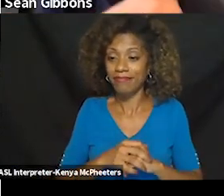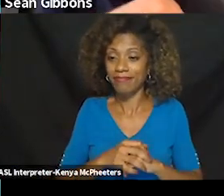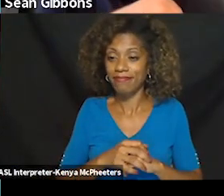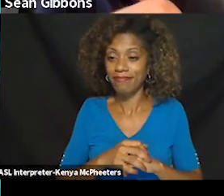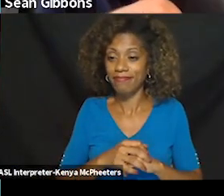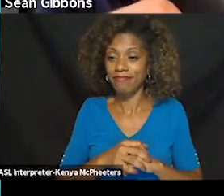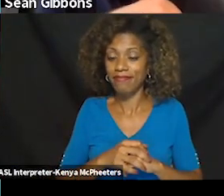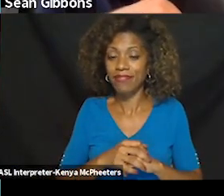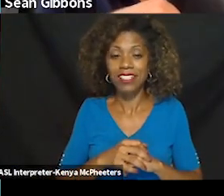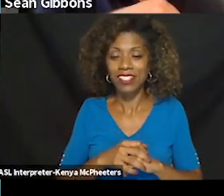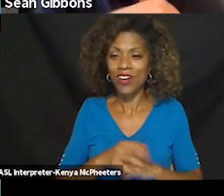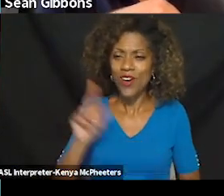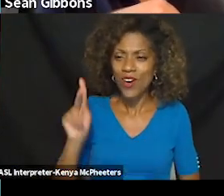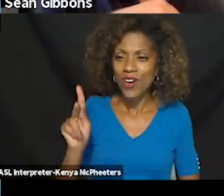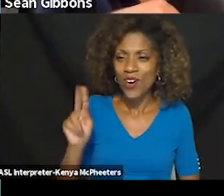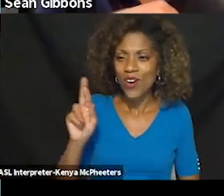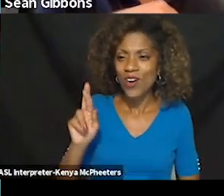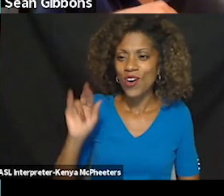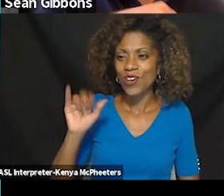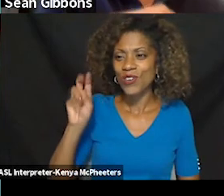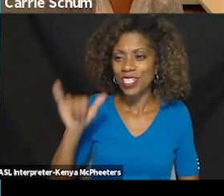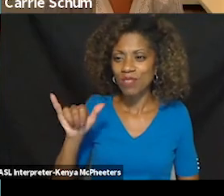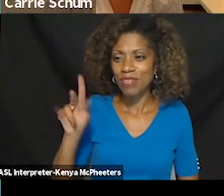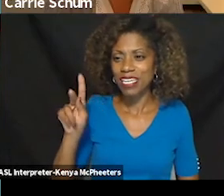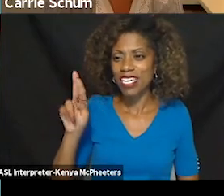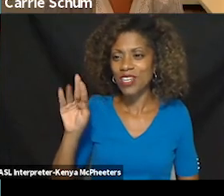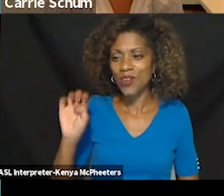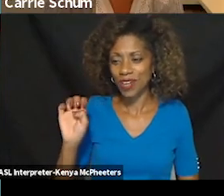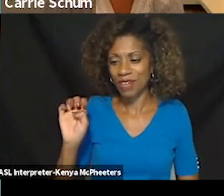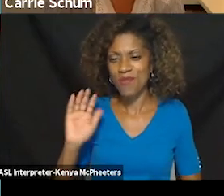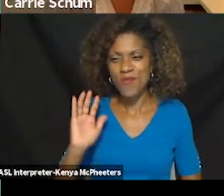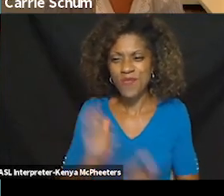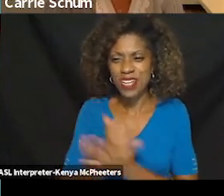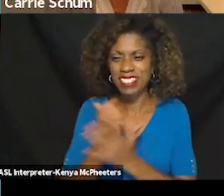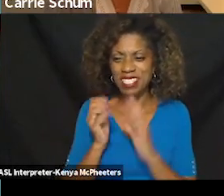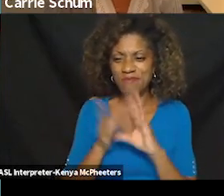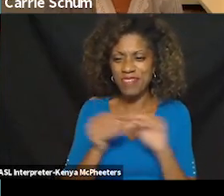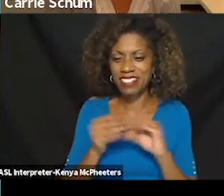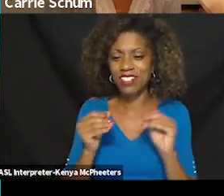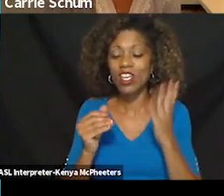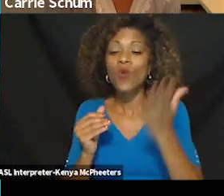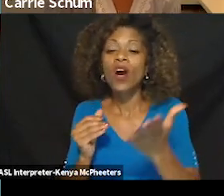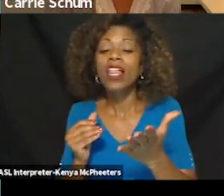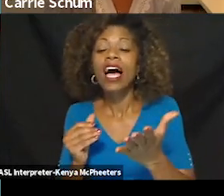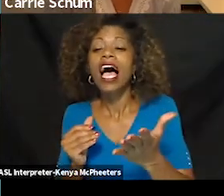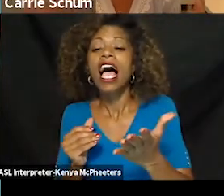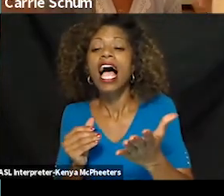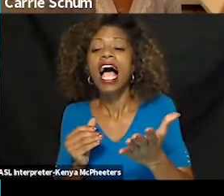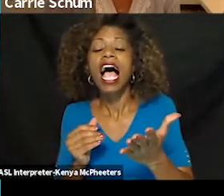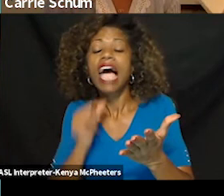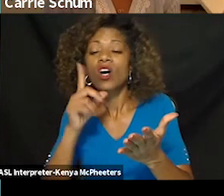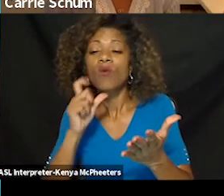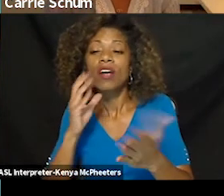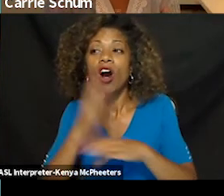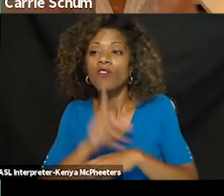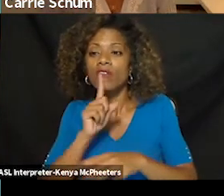So Krispy Kreme won the messaging wars on some level. Exactly. And I don't want to overpromise, because 4 out of 10 people, some